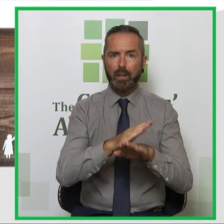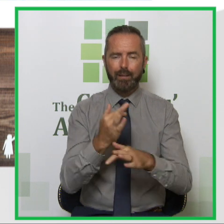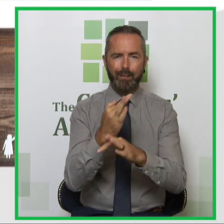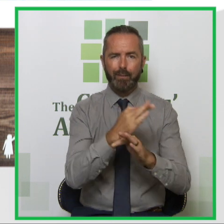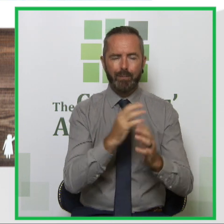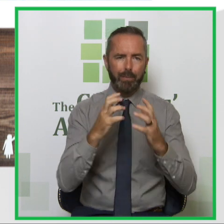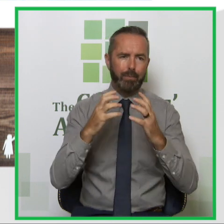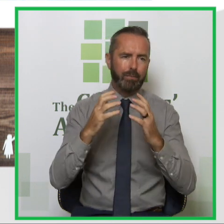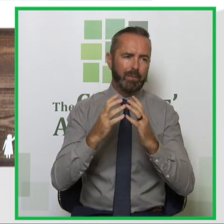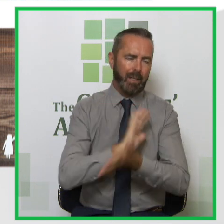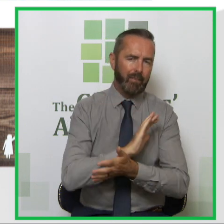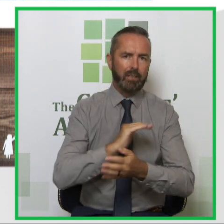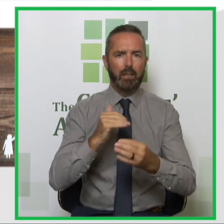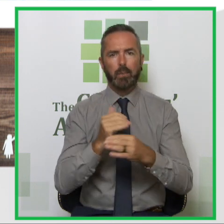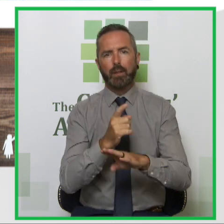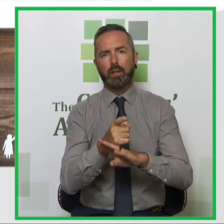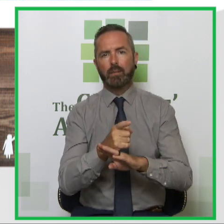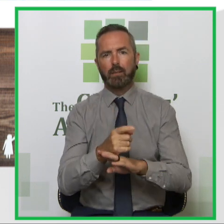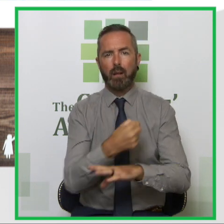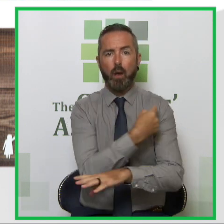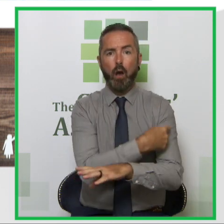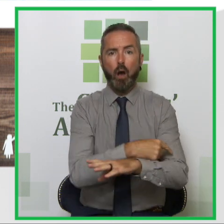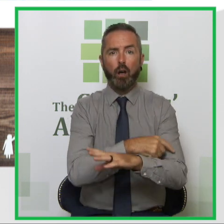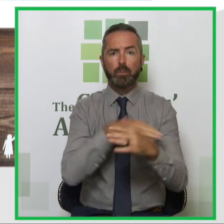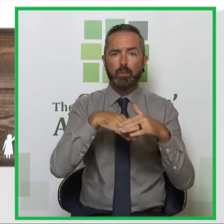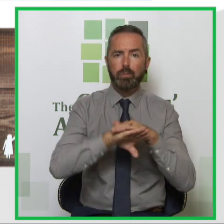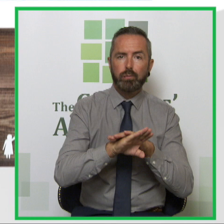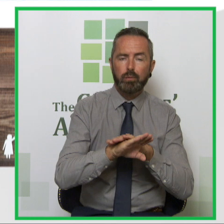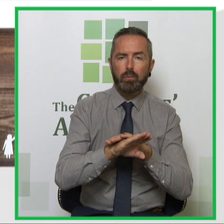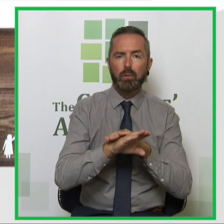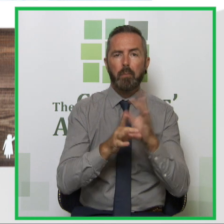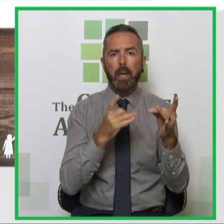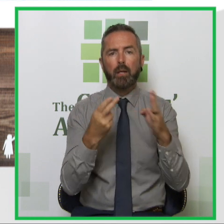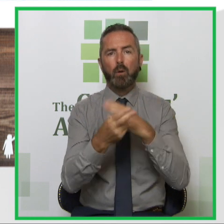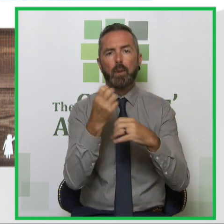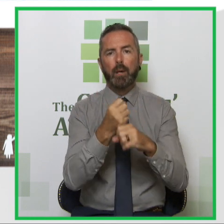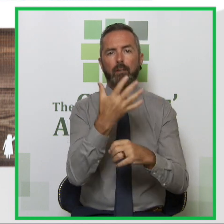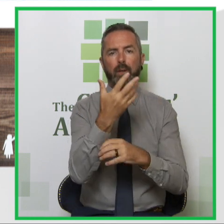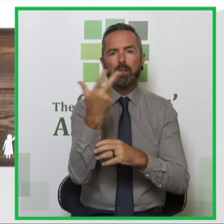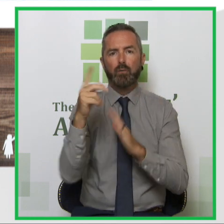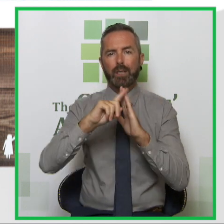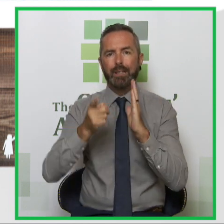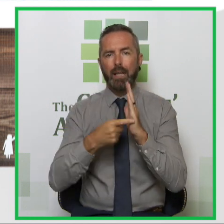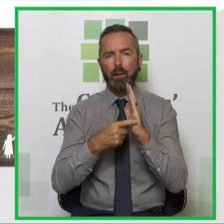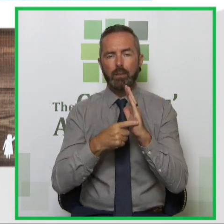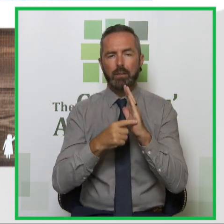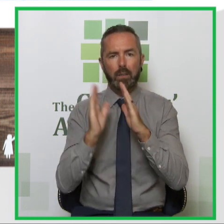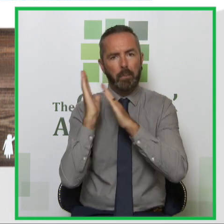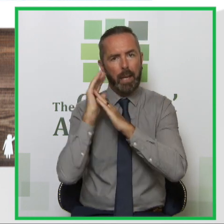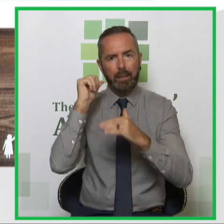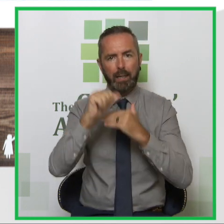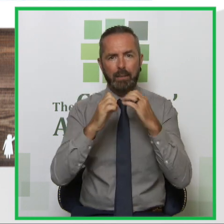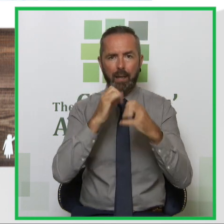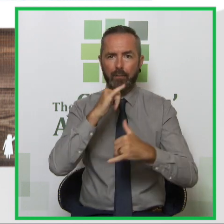devastated. Drug-related hospitalizations account for approximately 53,000 inpatient bed days each